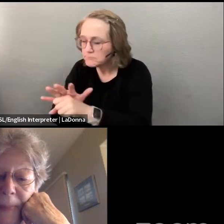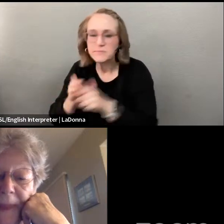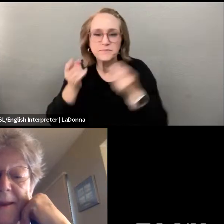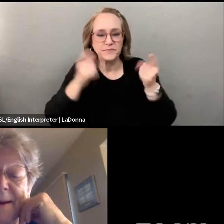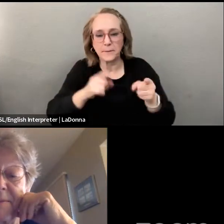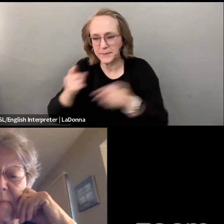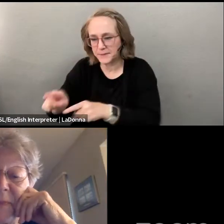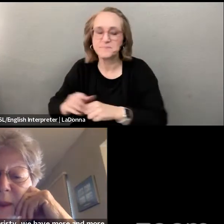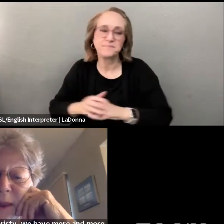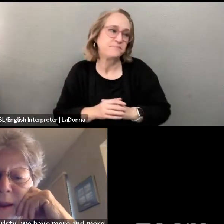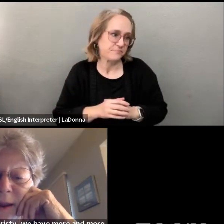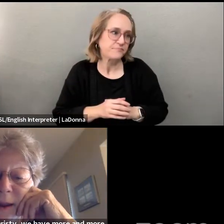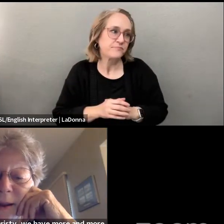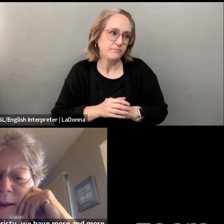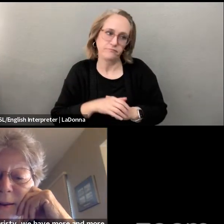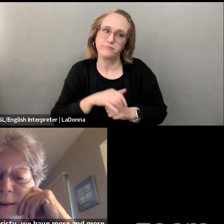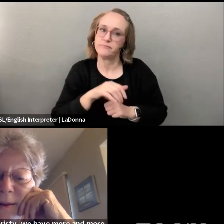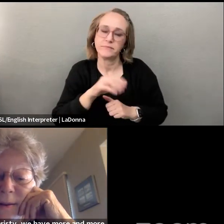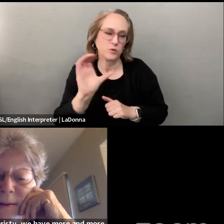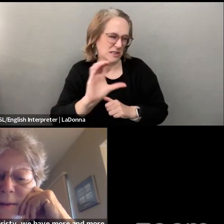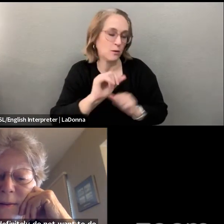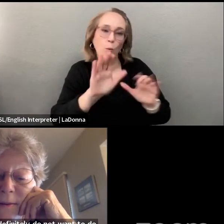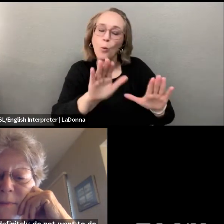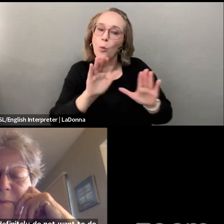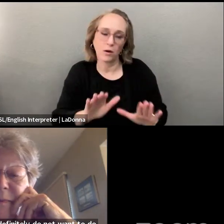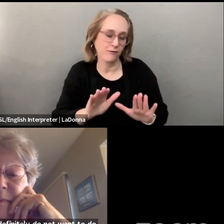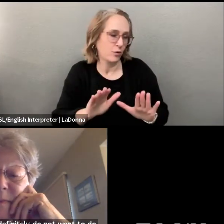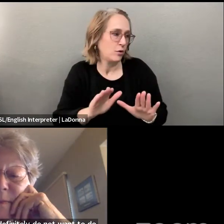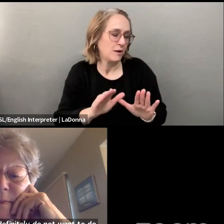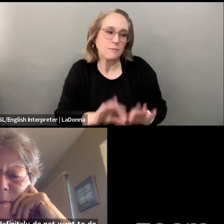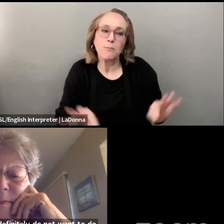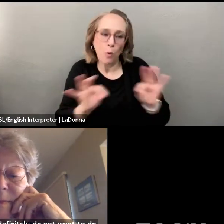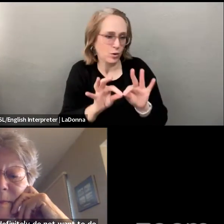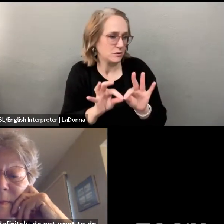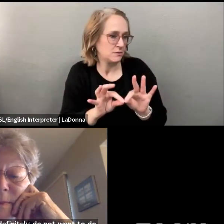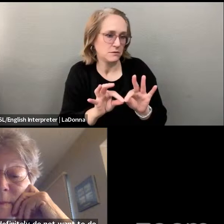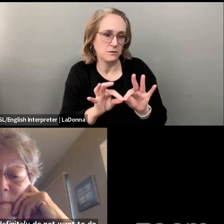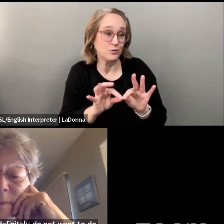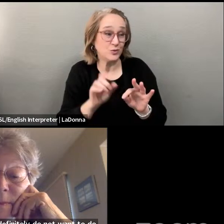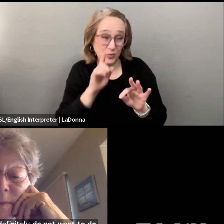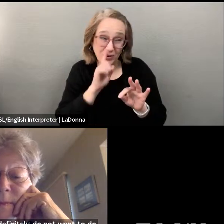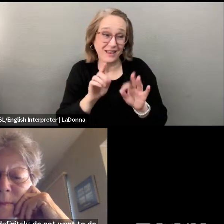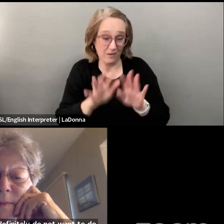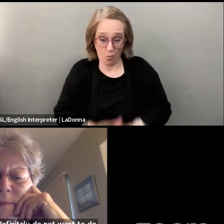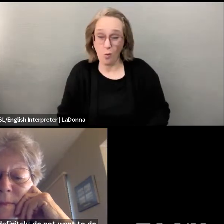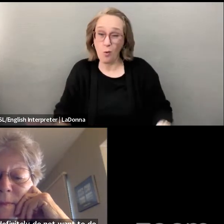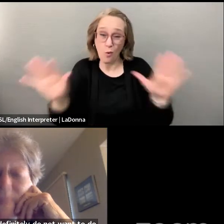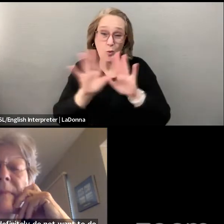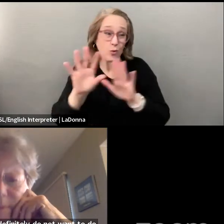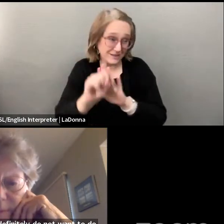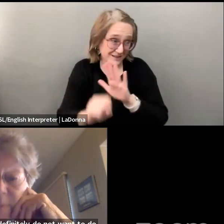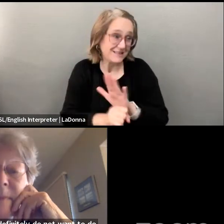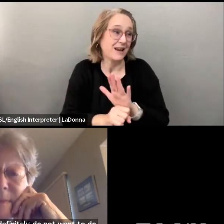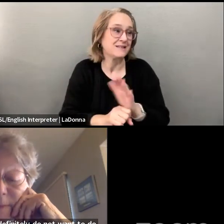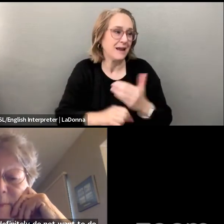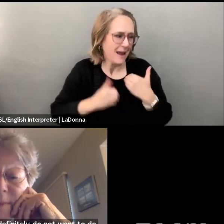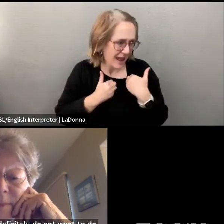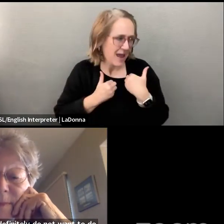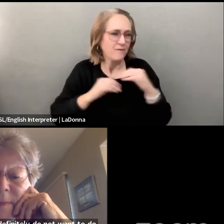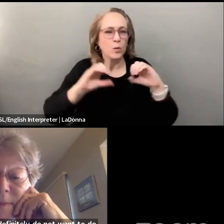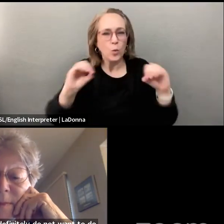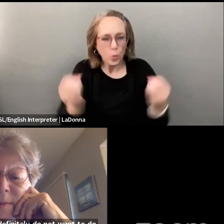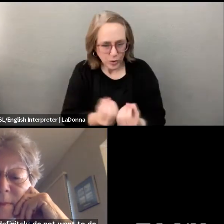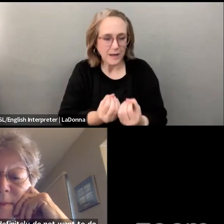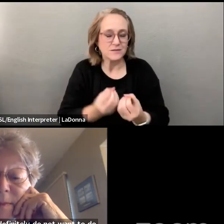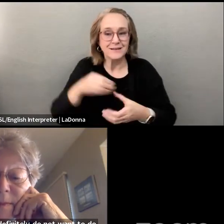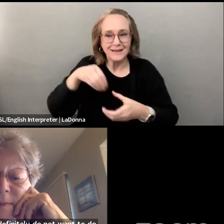Wonderful. It's so important, and so important in reaching all across the state to have someone down